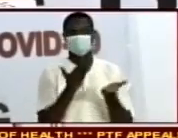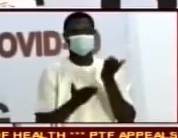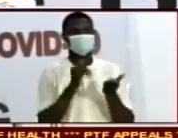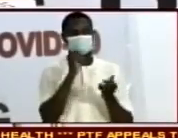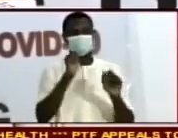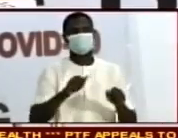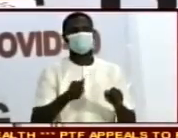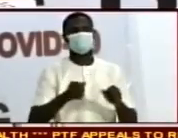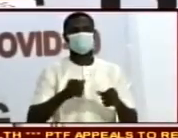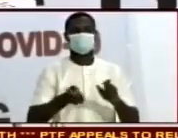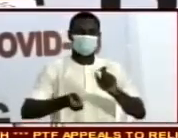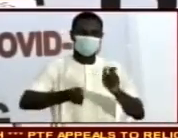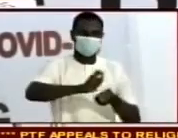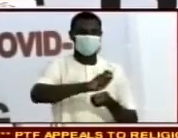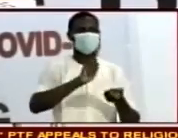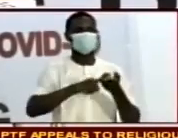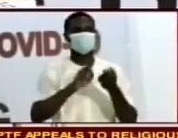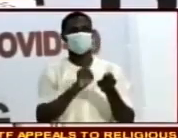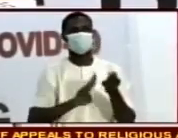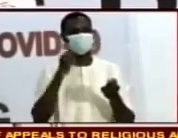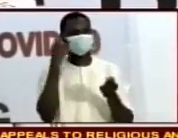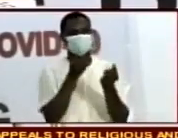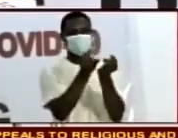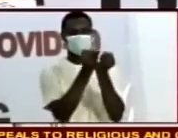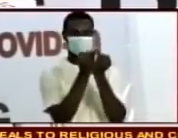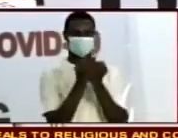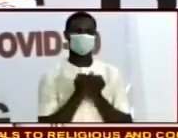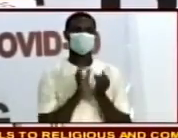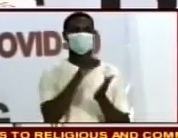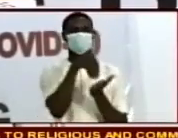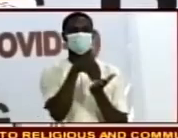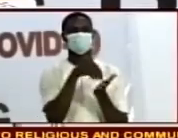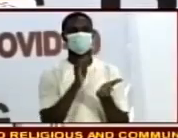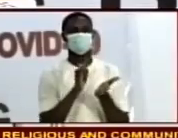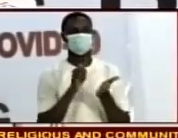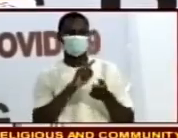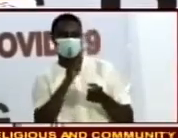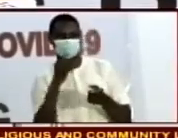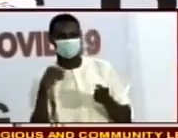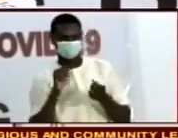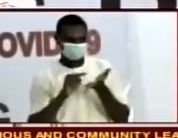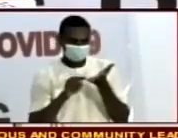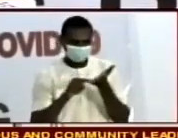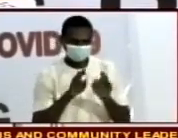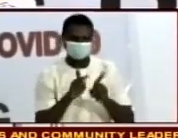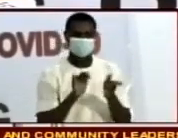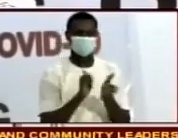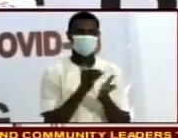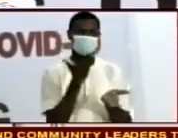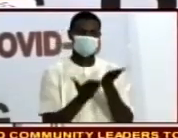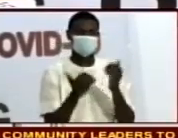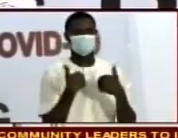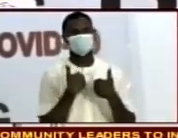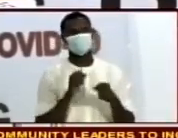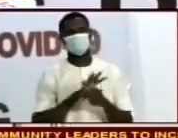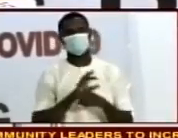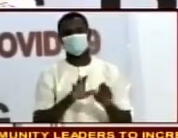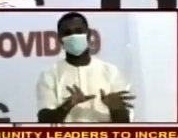isolation 1, where you carry out observations. And let me say here again that the manifestation